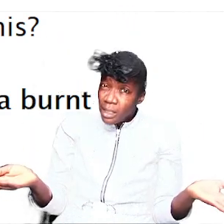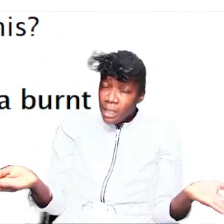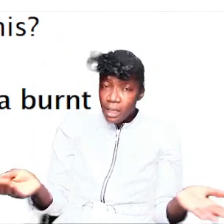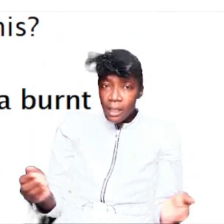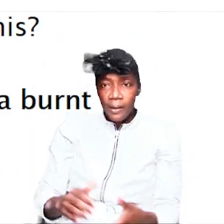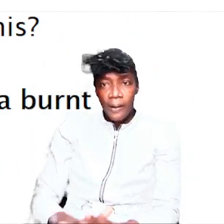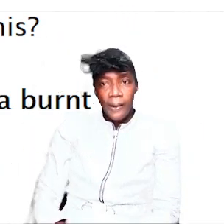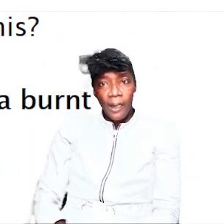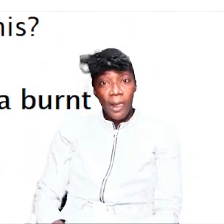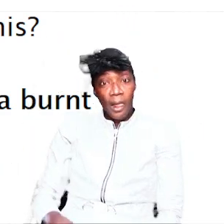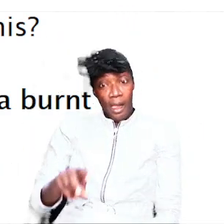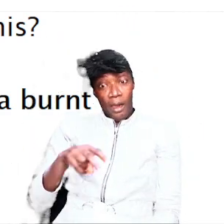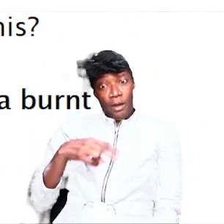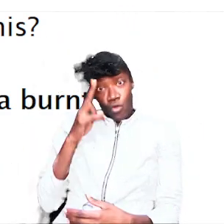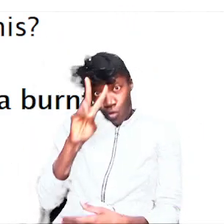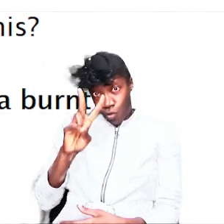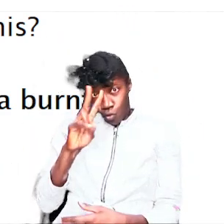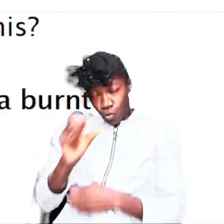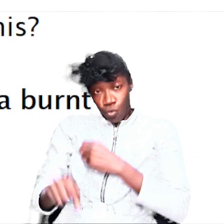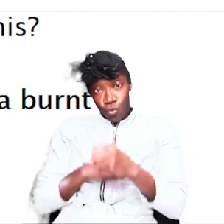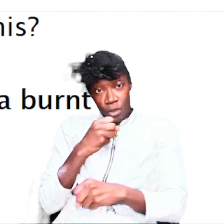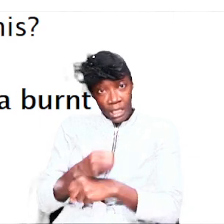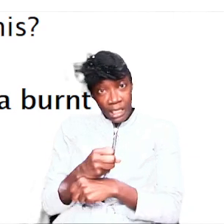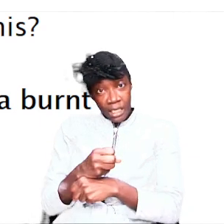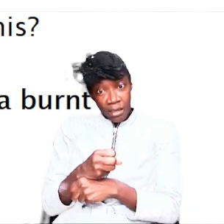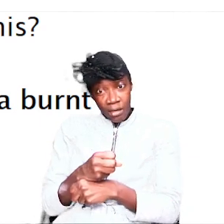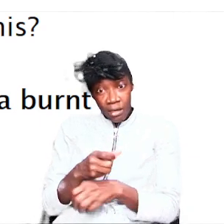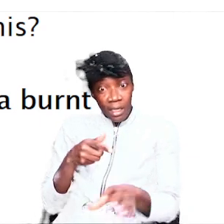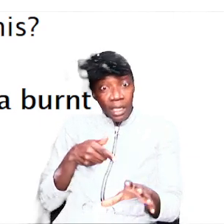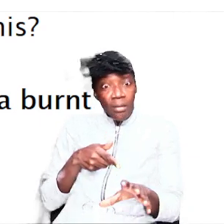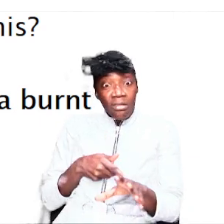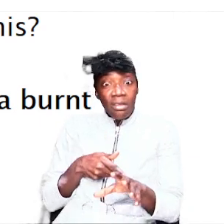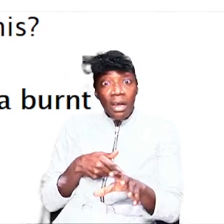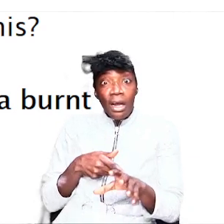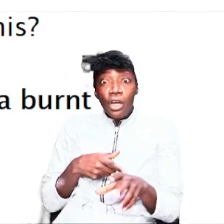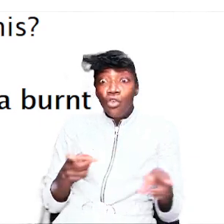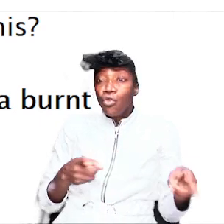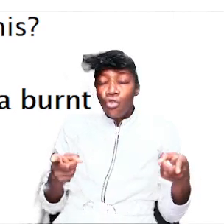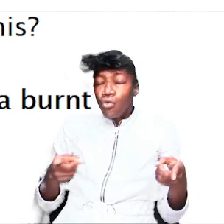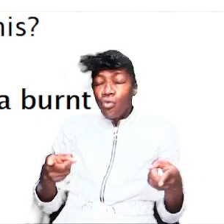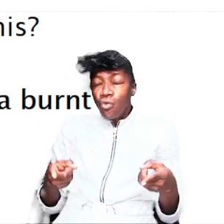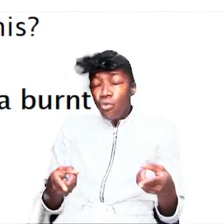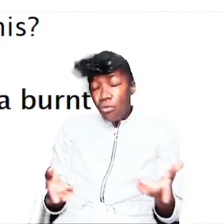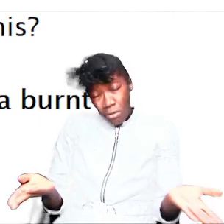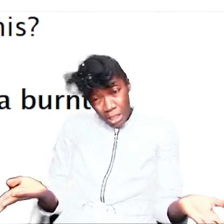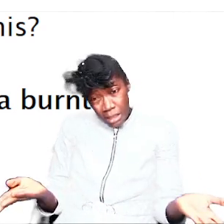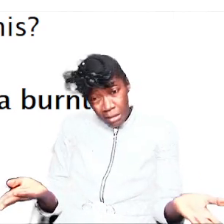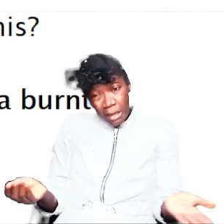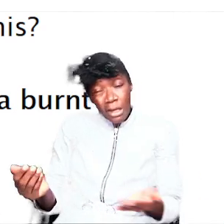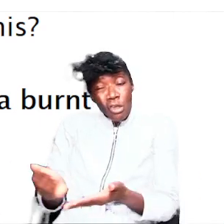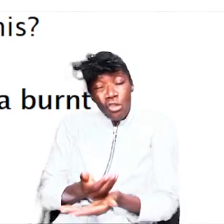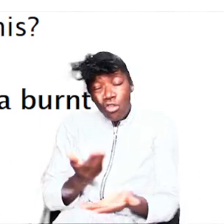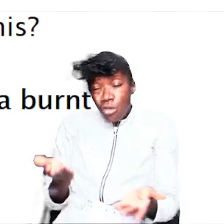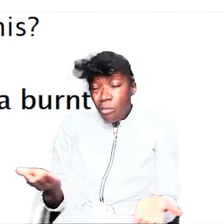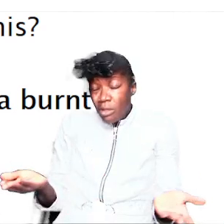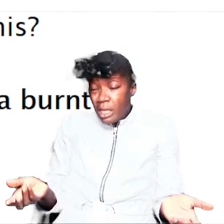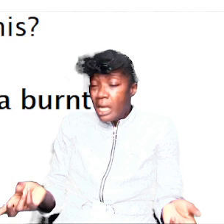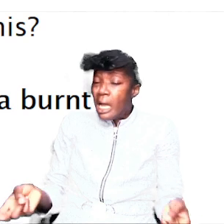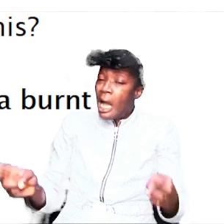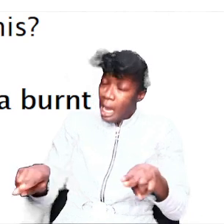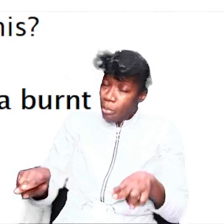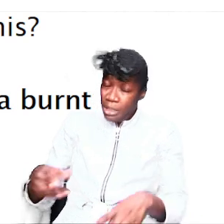happened that after 2 years that he began to do these things? Something must have been happening in his heart